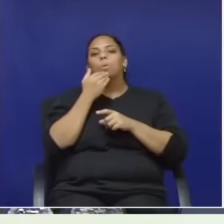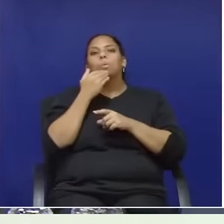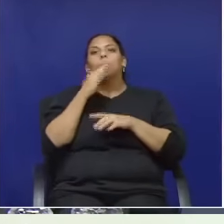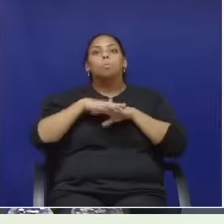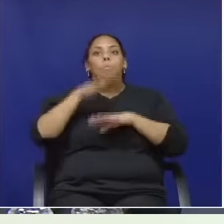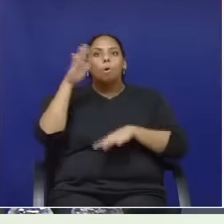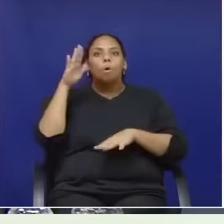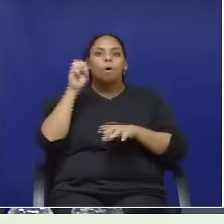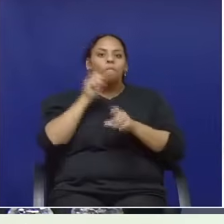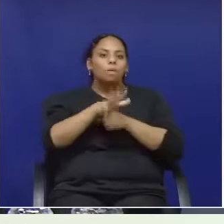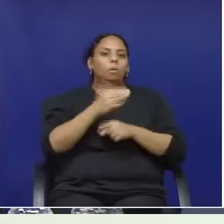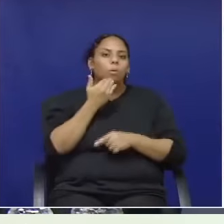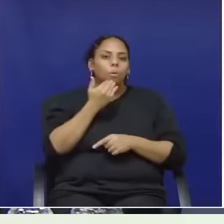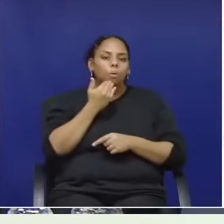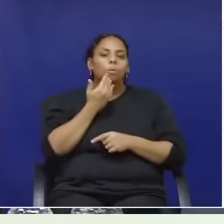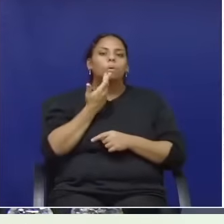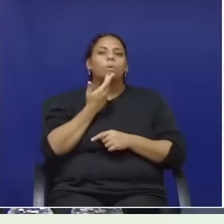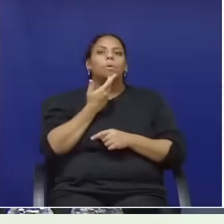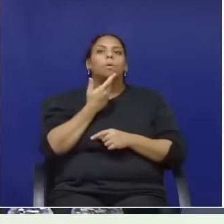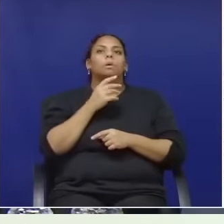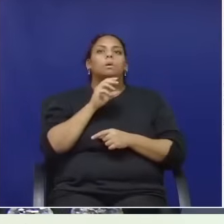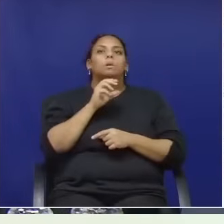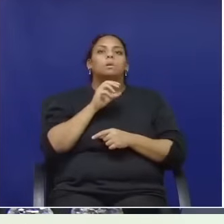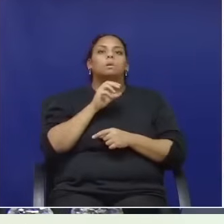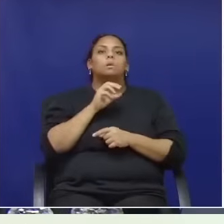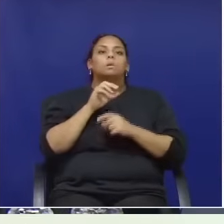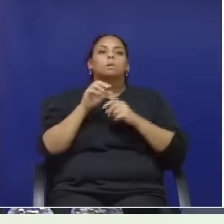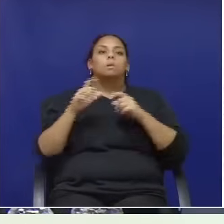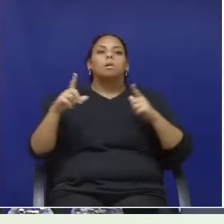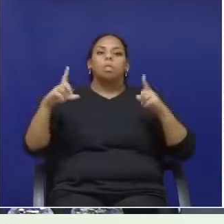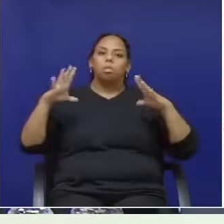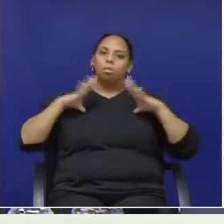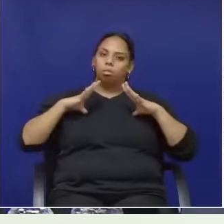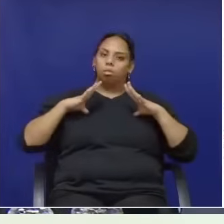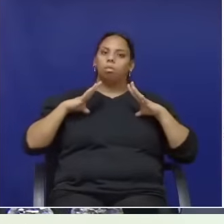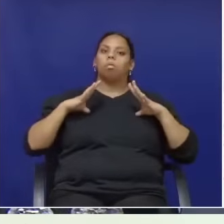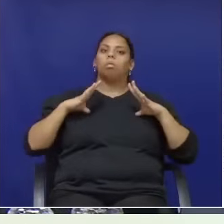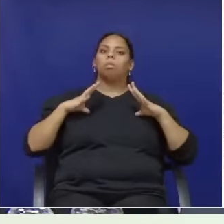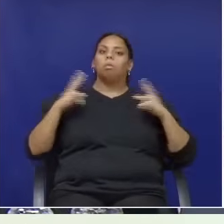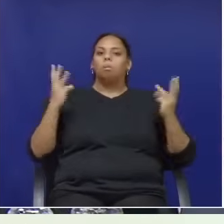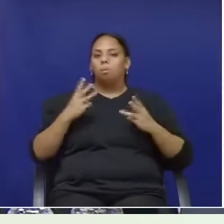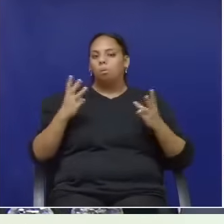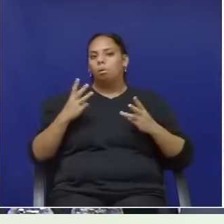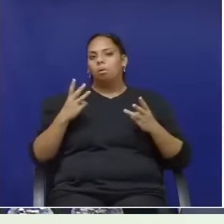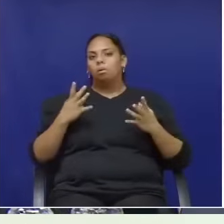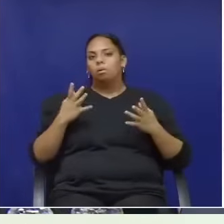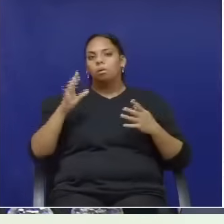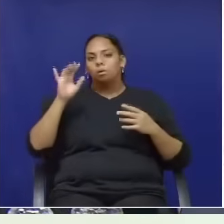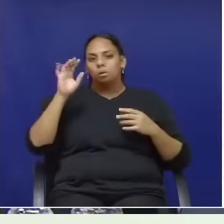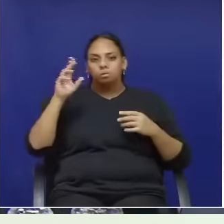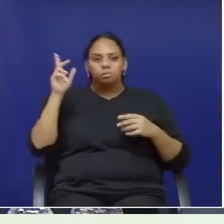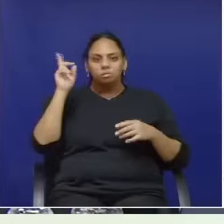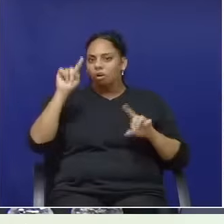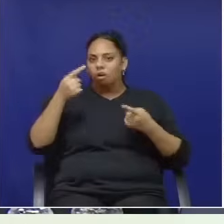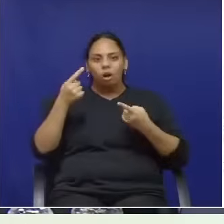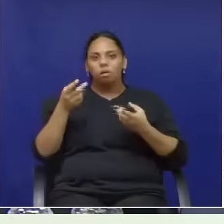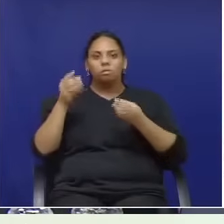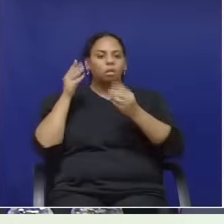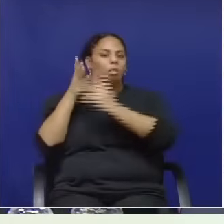Affluent suburbs are rarely affected by crime. That is why we developed the